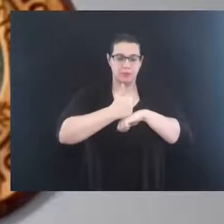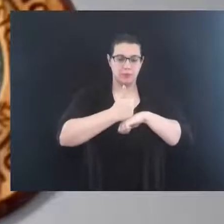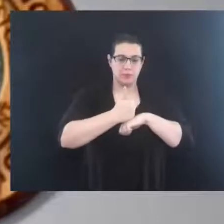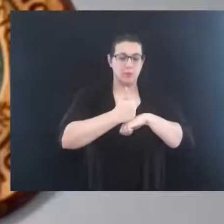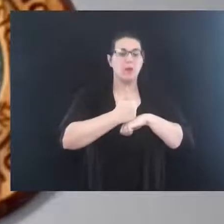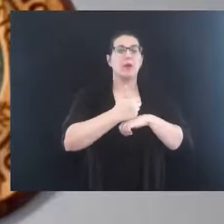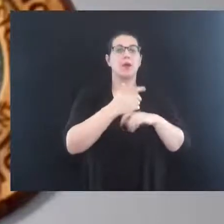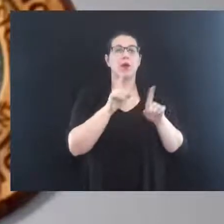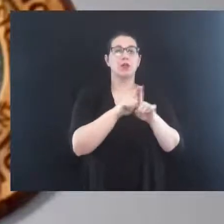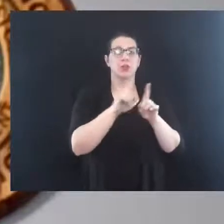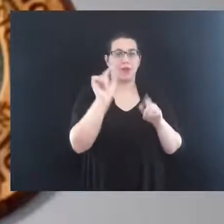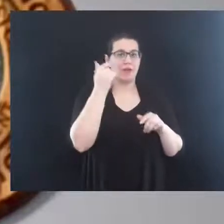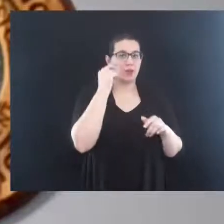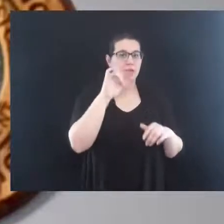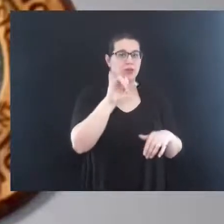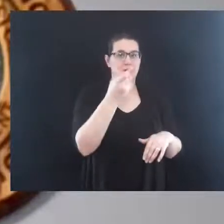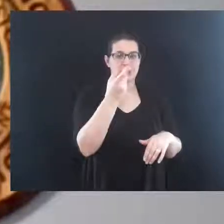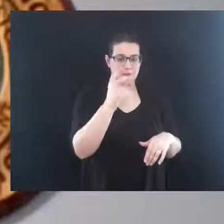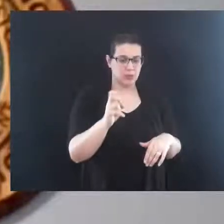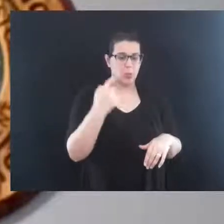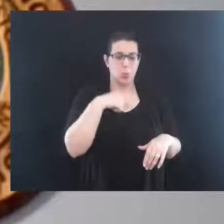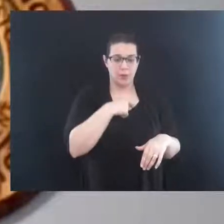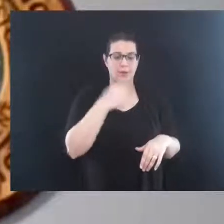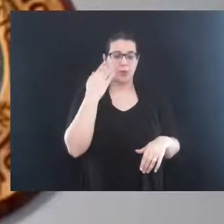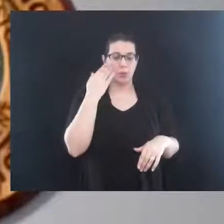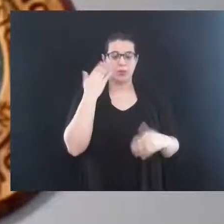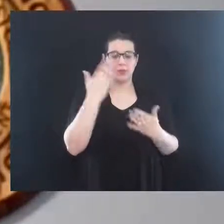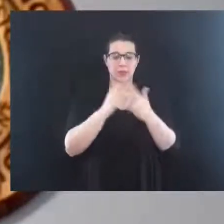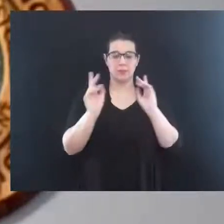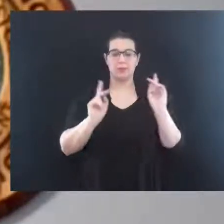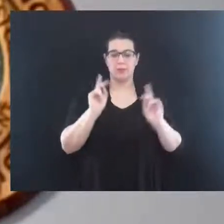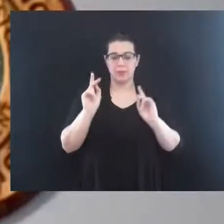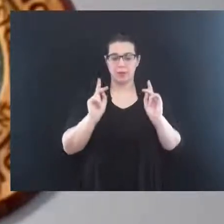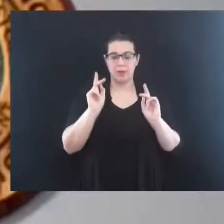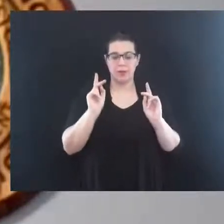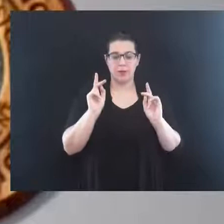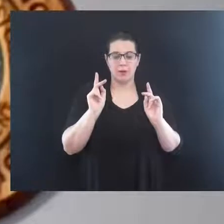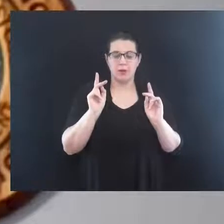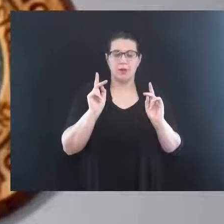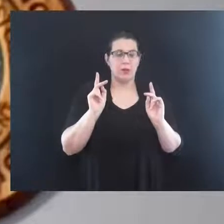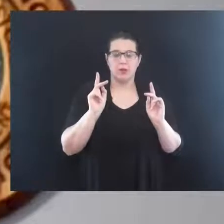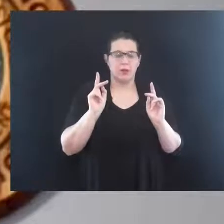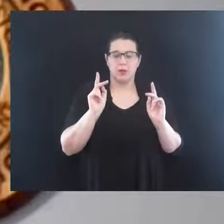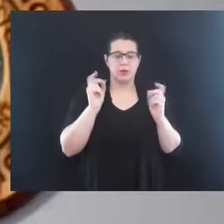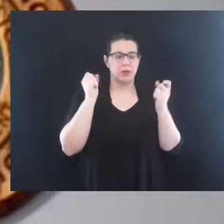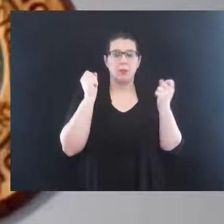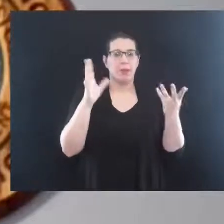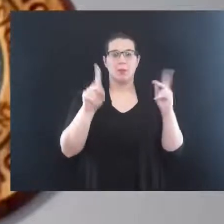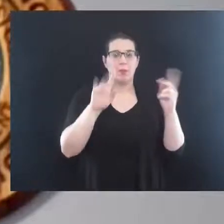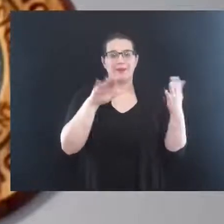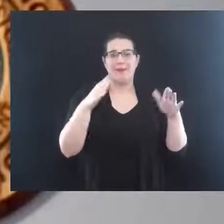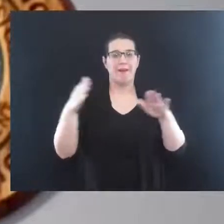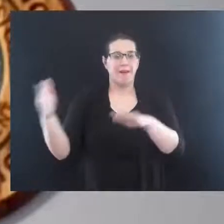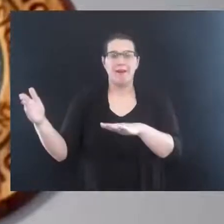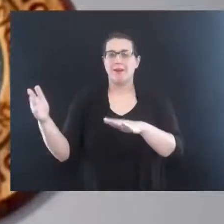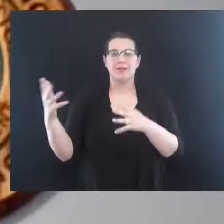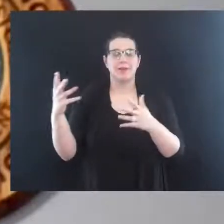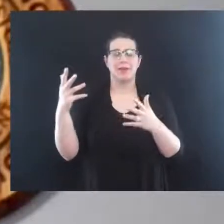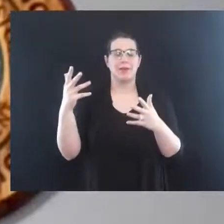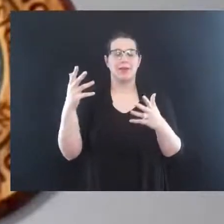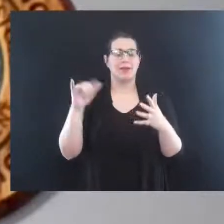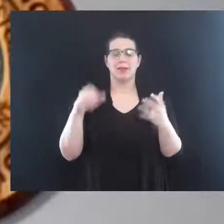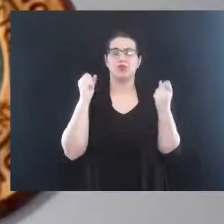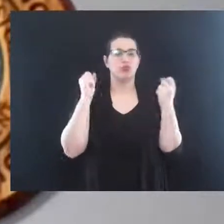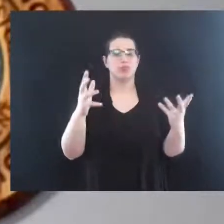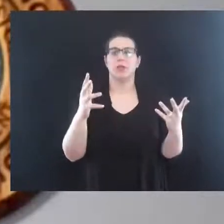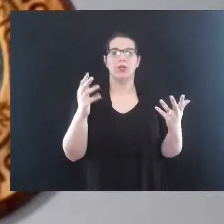we have lost 15 people in Kanawha County this week alone, and that is far too many. We don't want to lose anybody else.